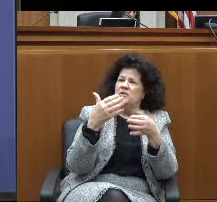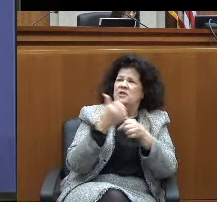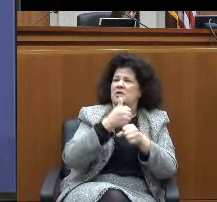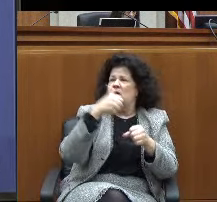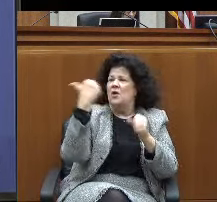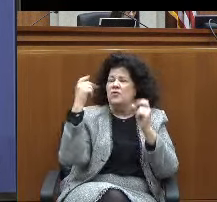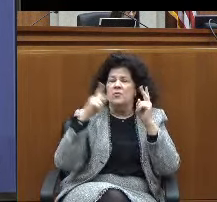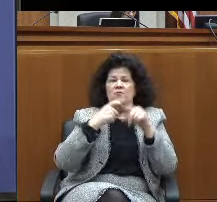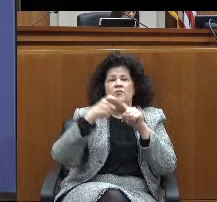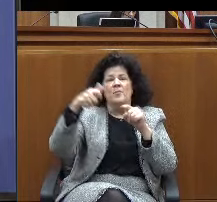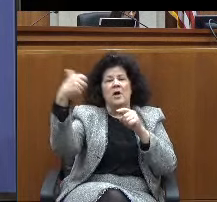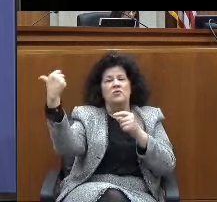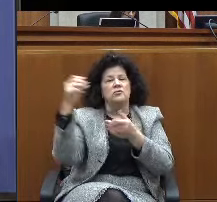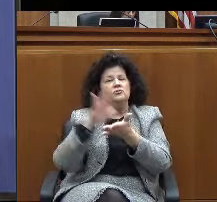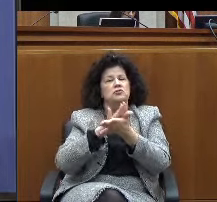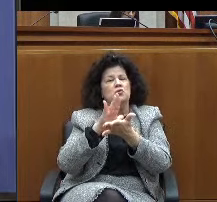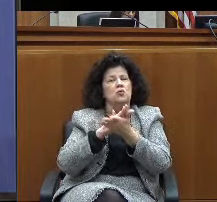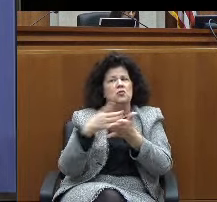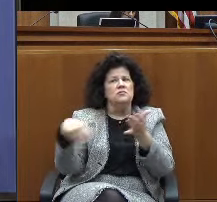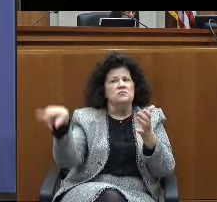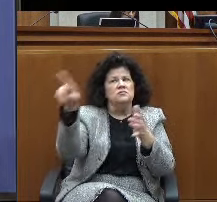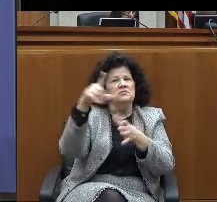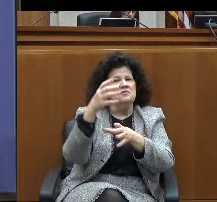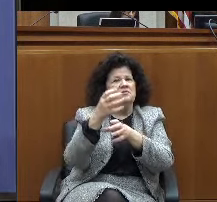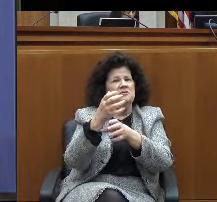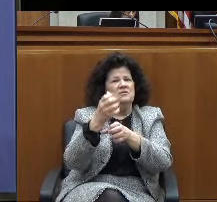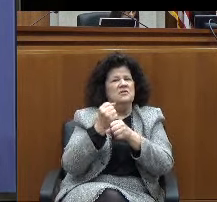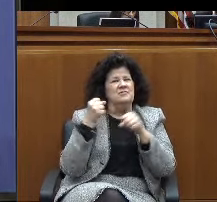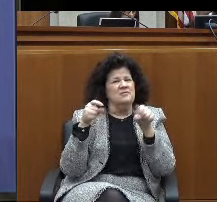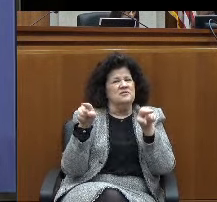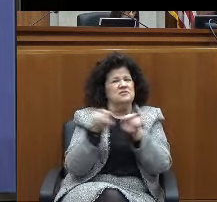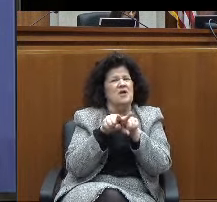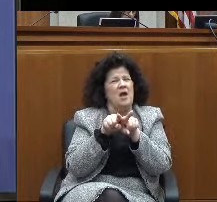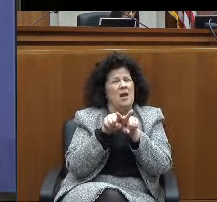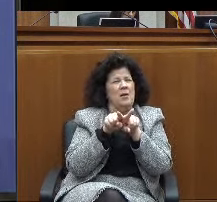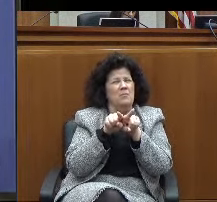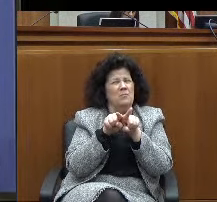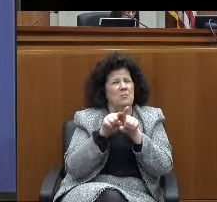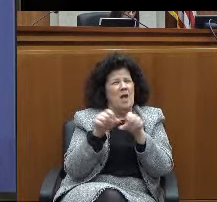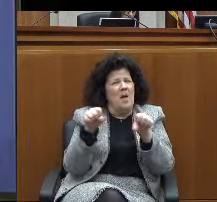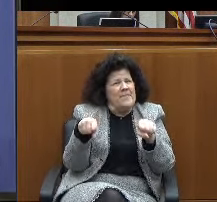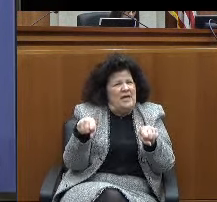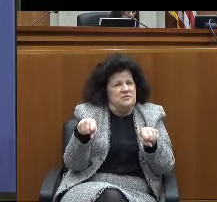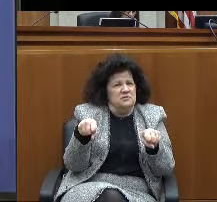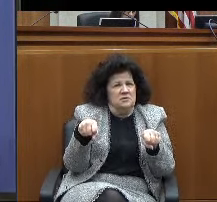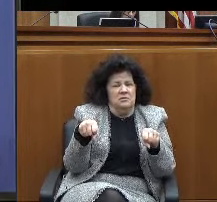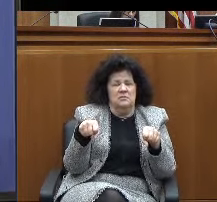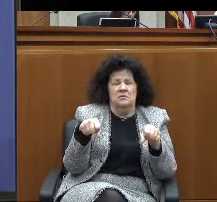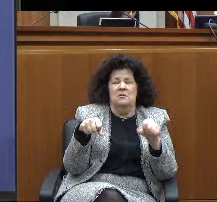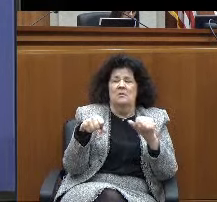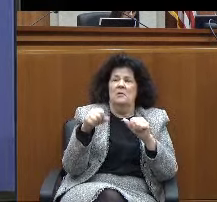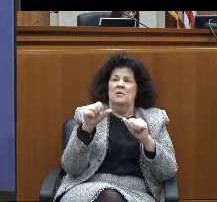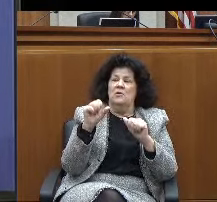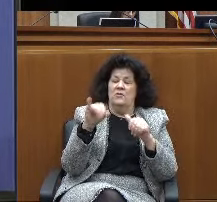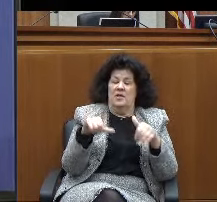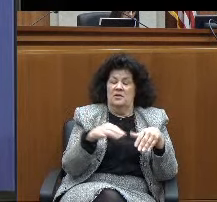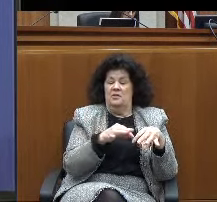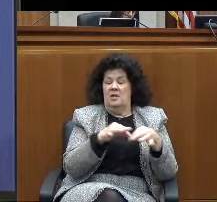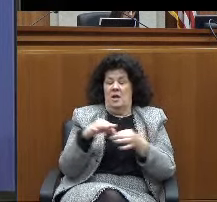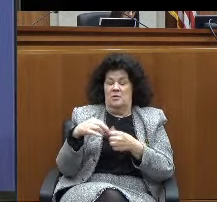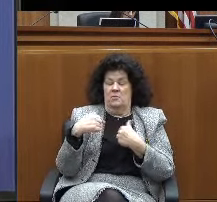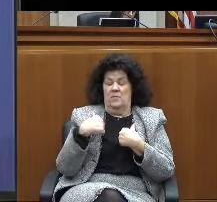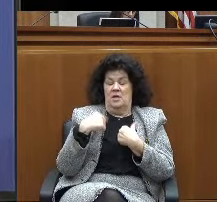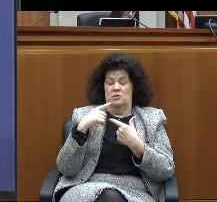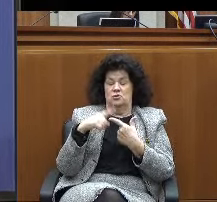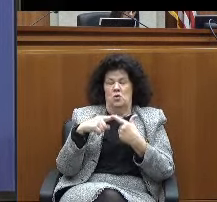other schools get build that same capacity in their schools. So that led to an outline of things that